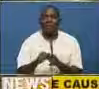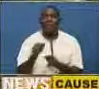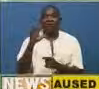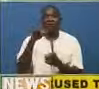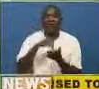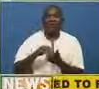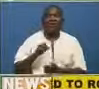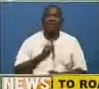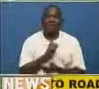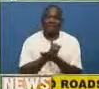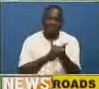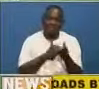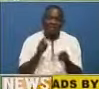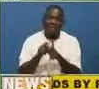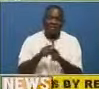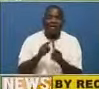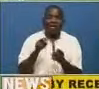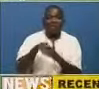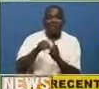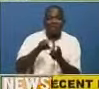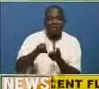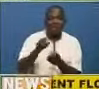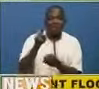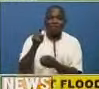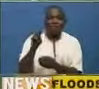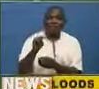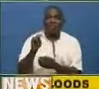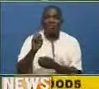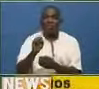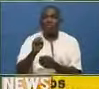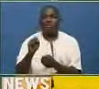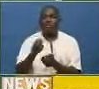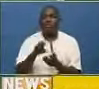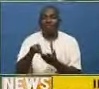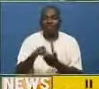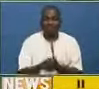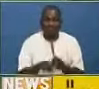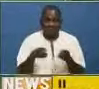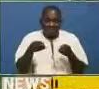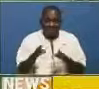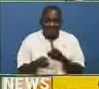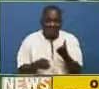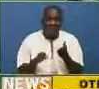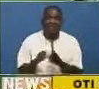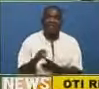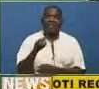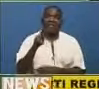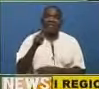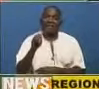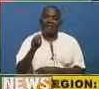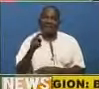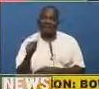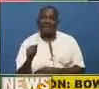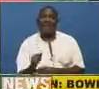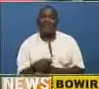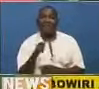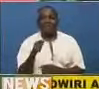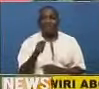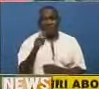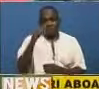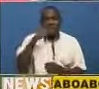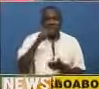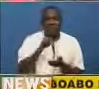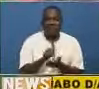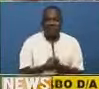5,000 workforce and investment of $150 million. The managing director of Keda Ceramics, Mr.